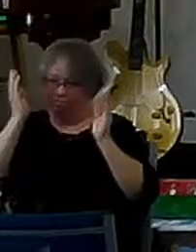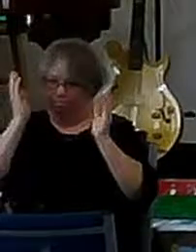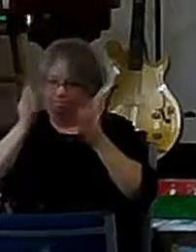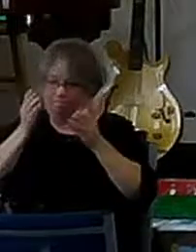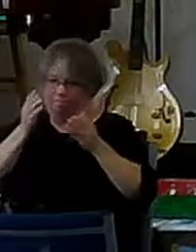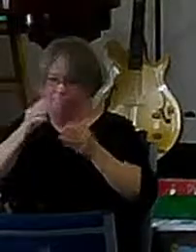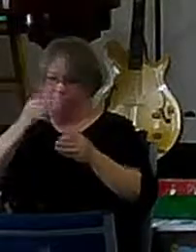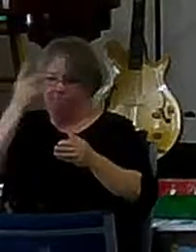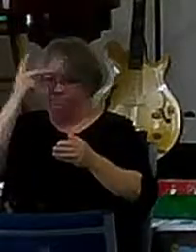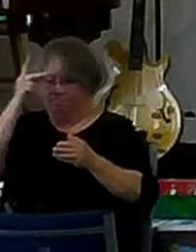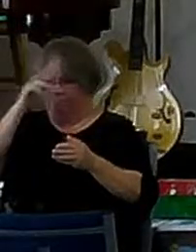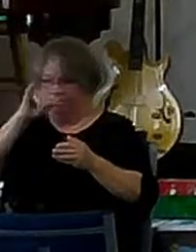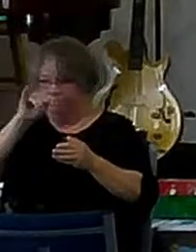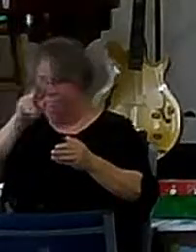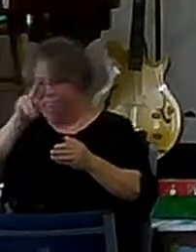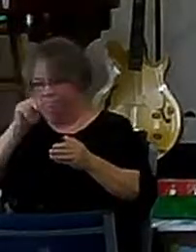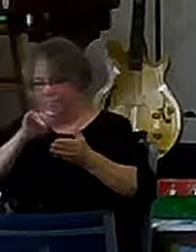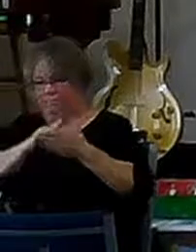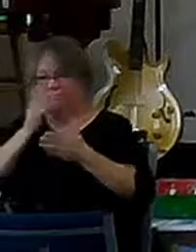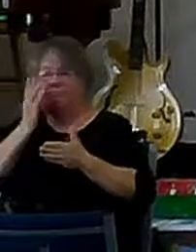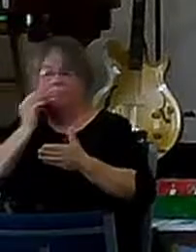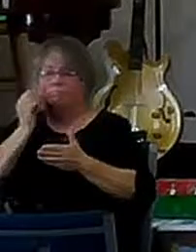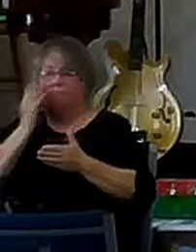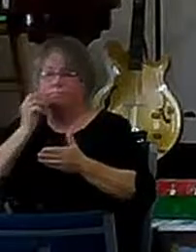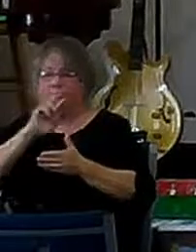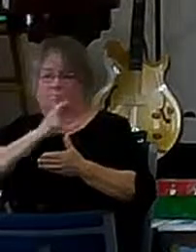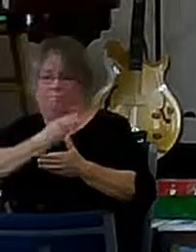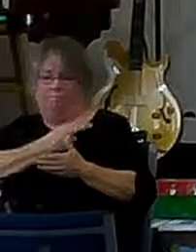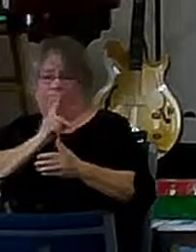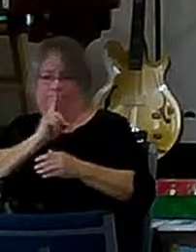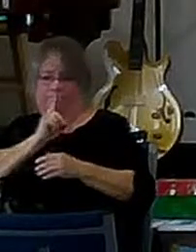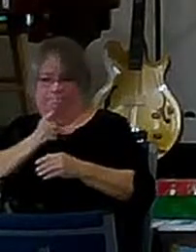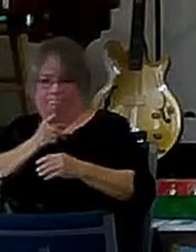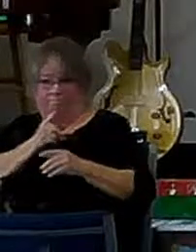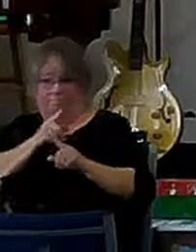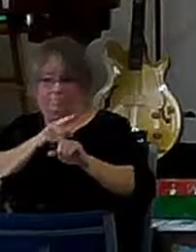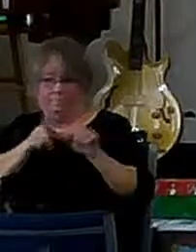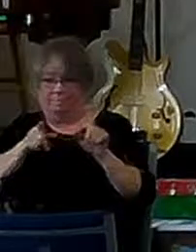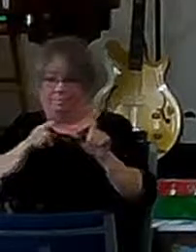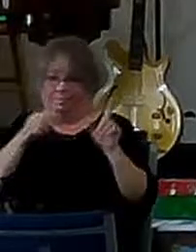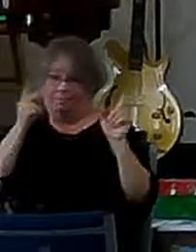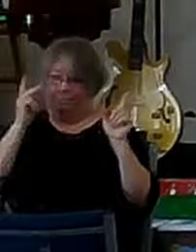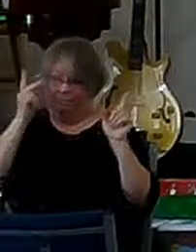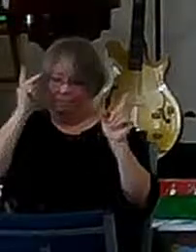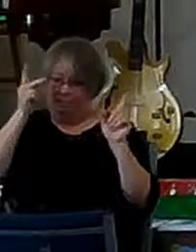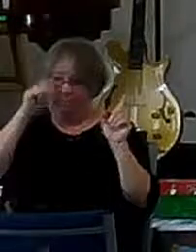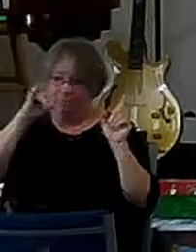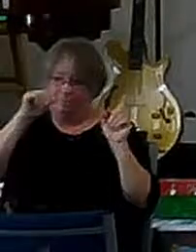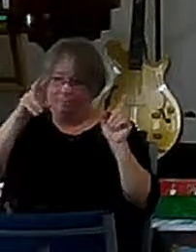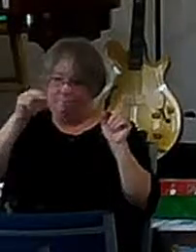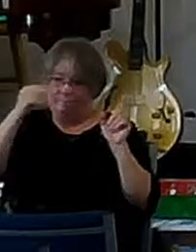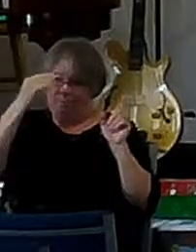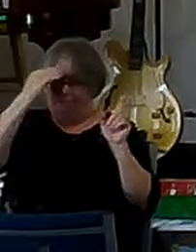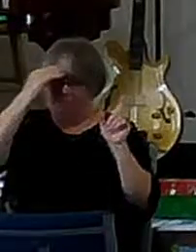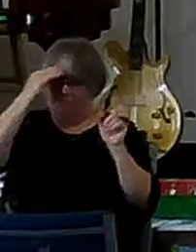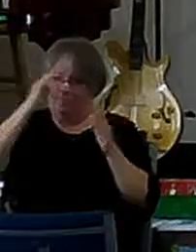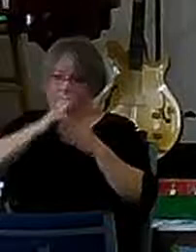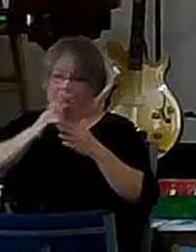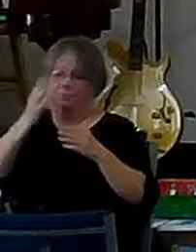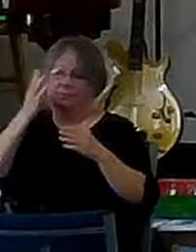because of this principle of proximity. The closer a person is to me, by blood or